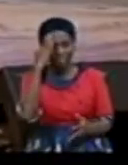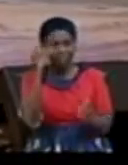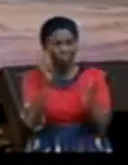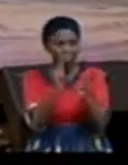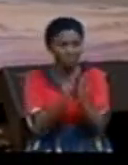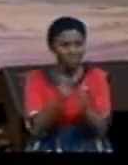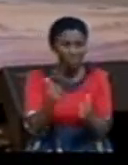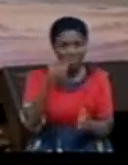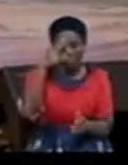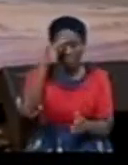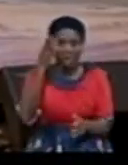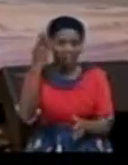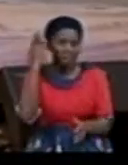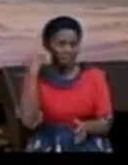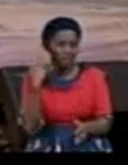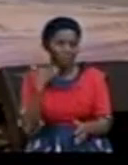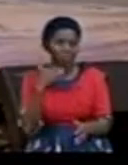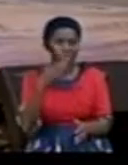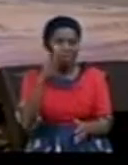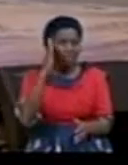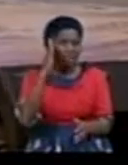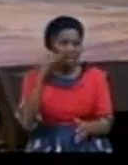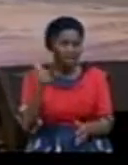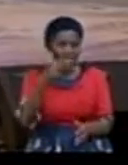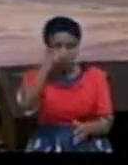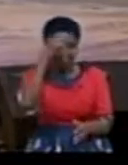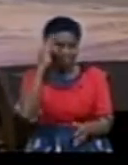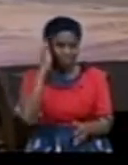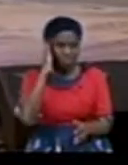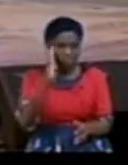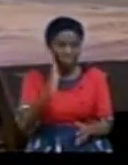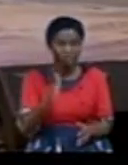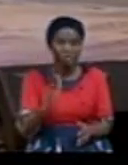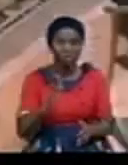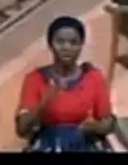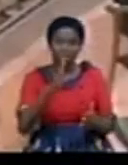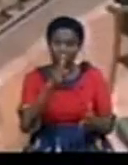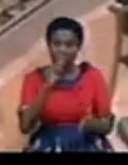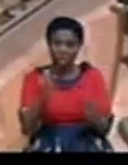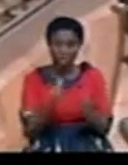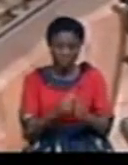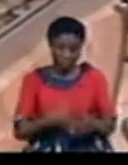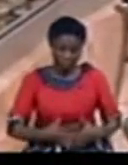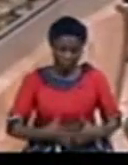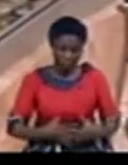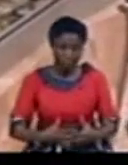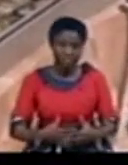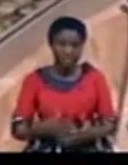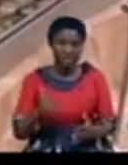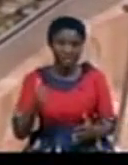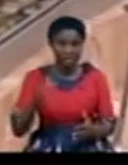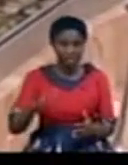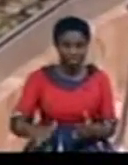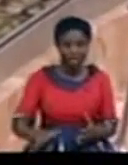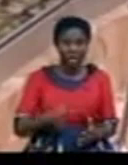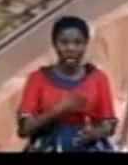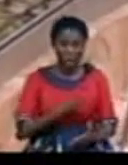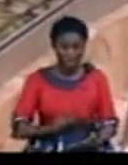a child and shall bring forth a son, and they shall call his